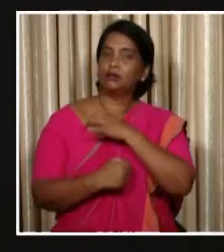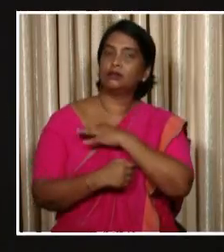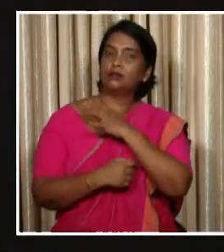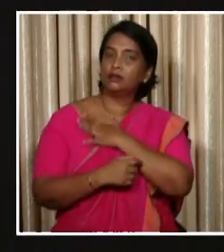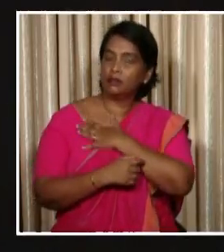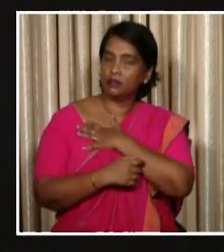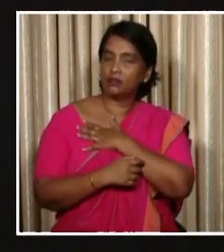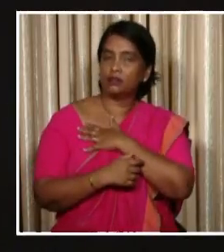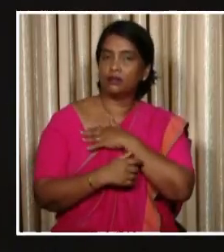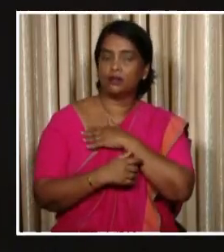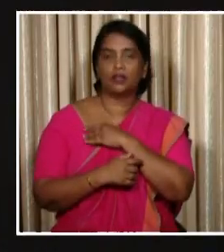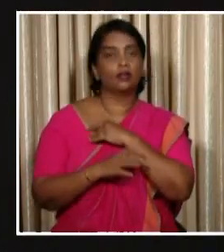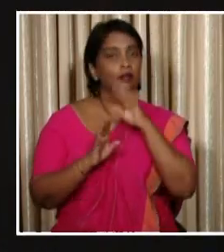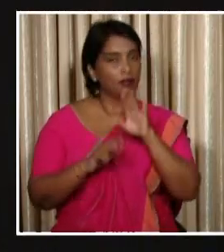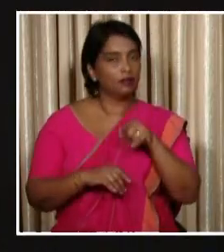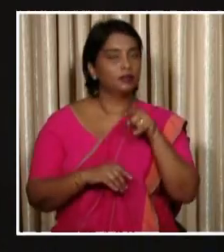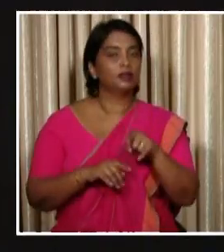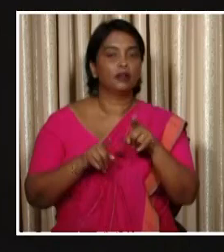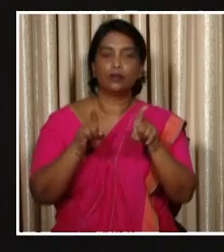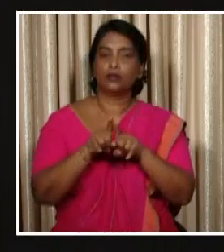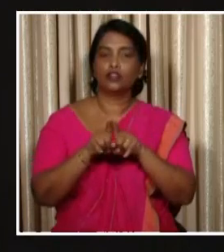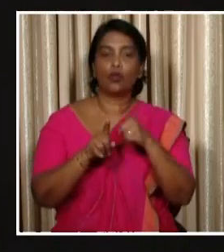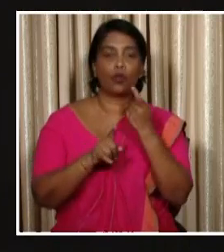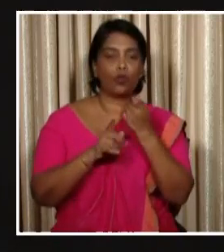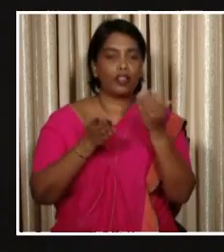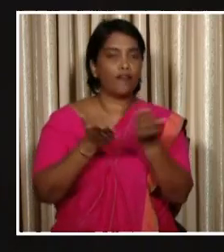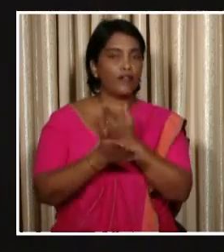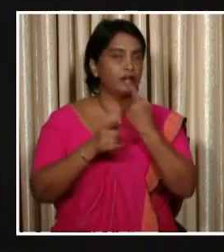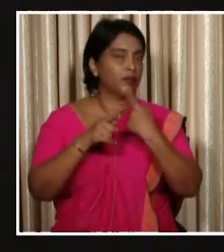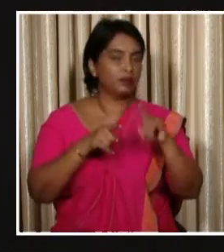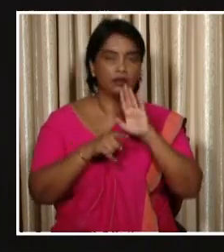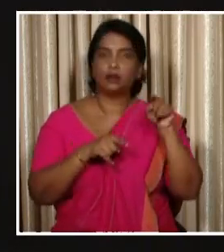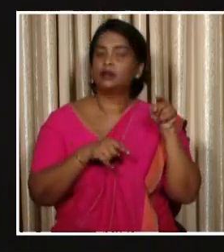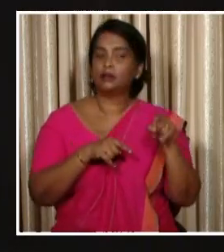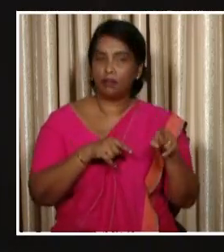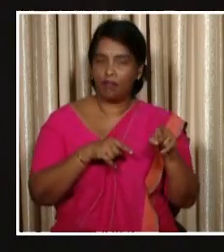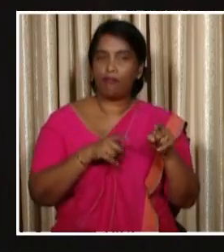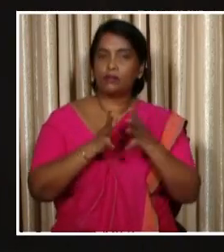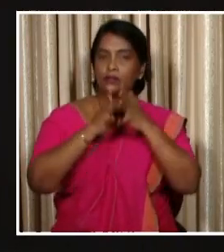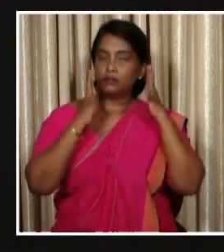swift implementation in order to give the best economic opportunity